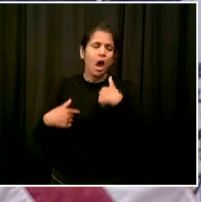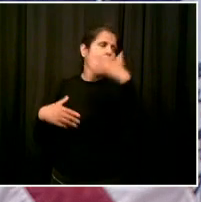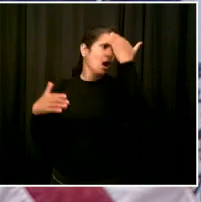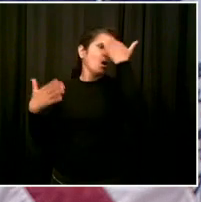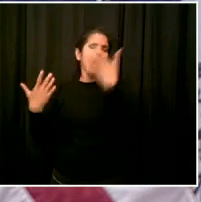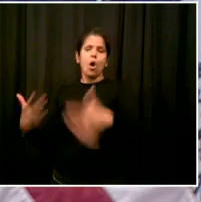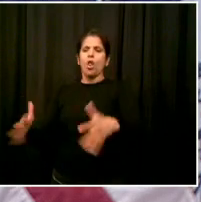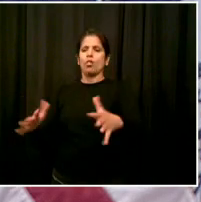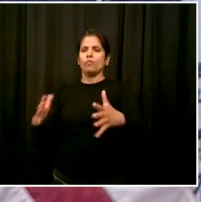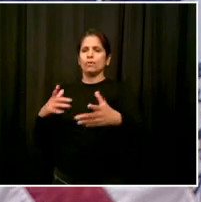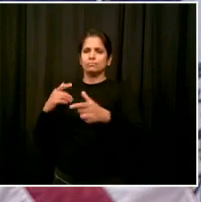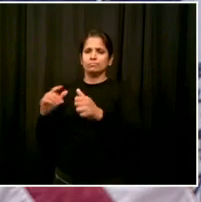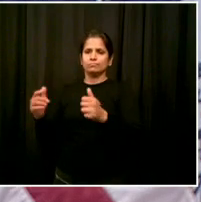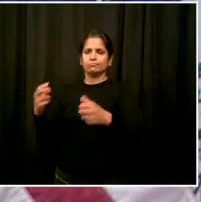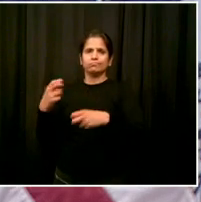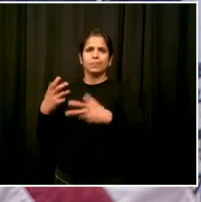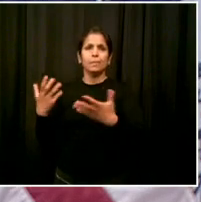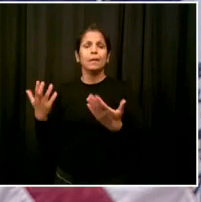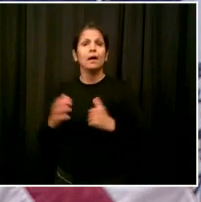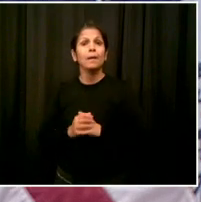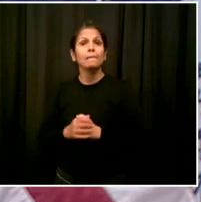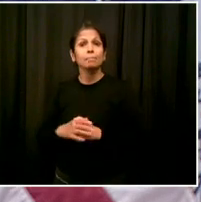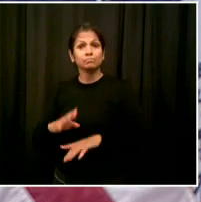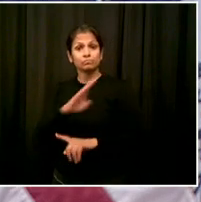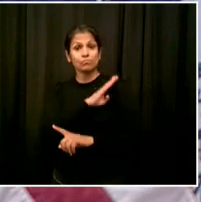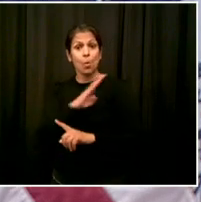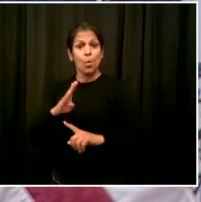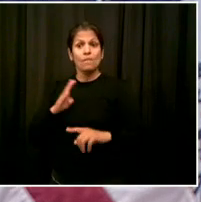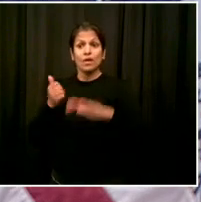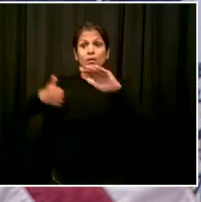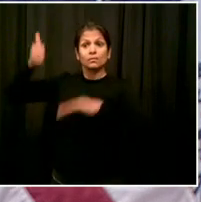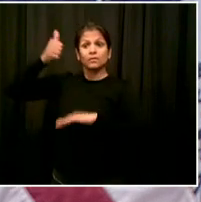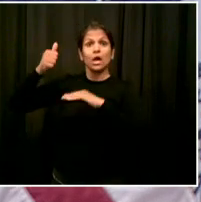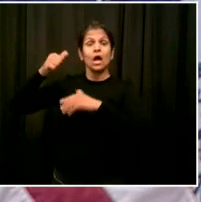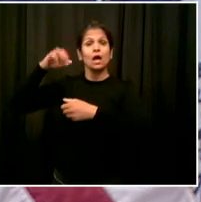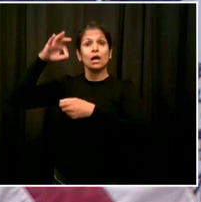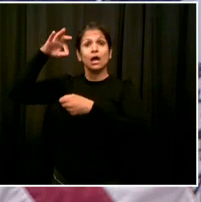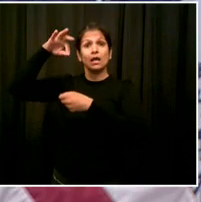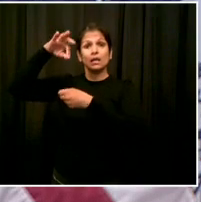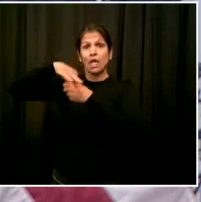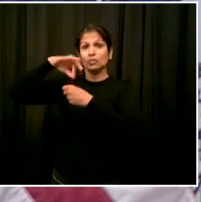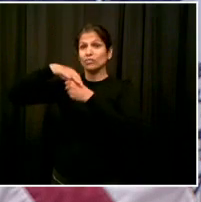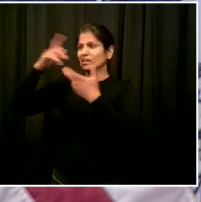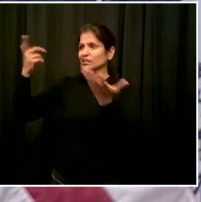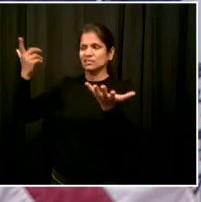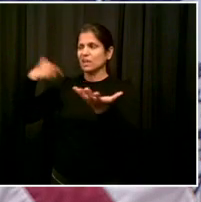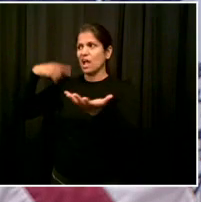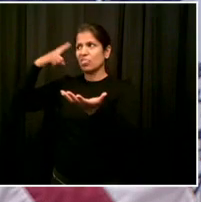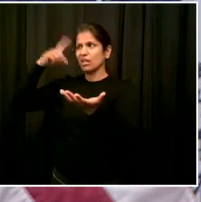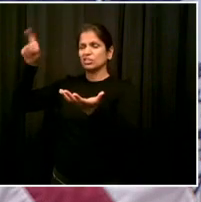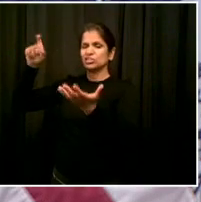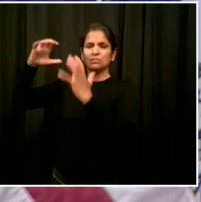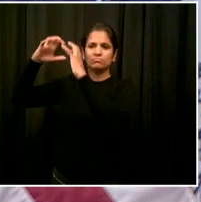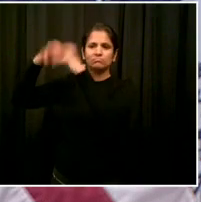current form. This is something that's been screaming out for reform for years, decades. I think it's time for the legislature to